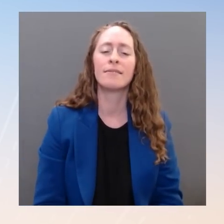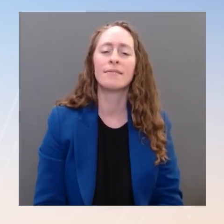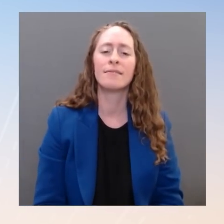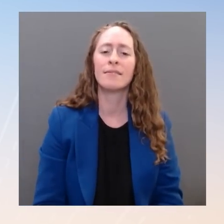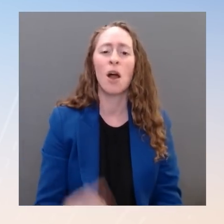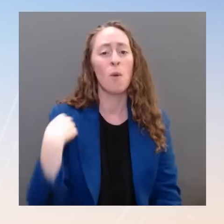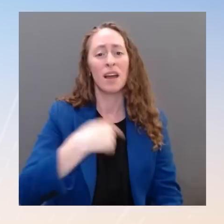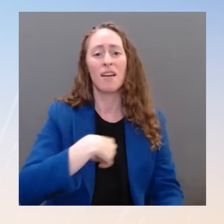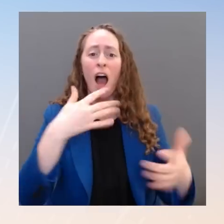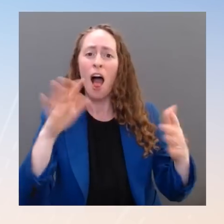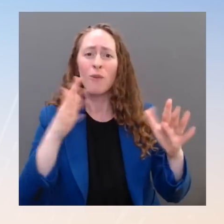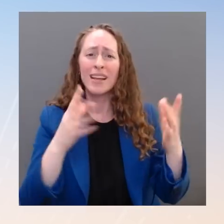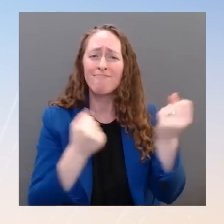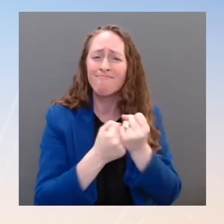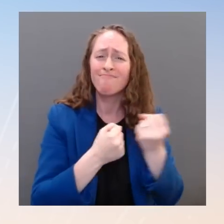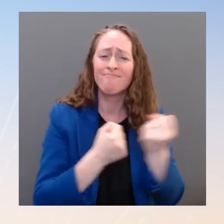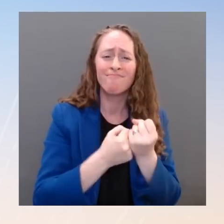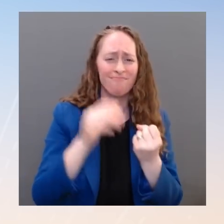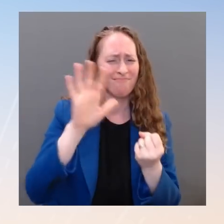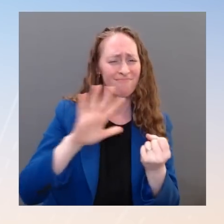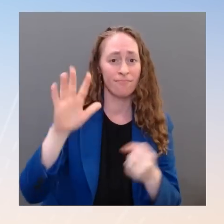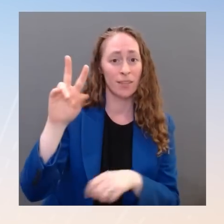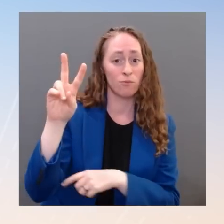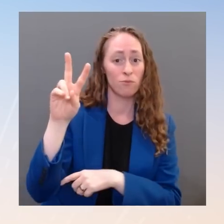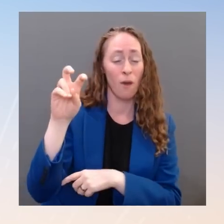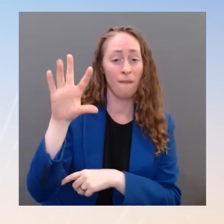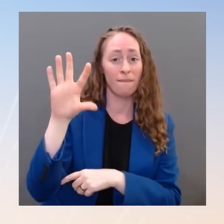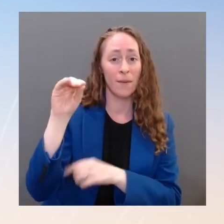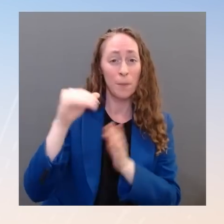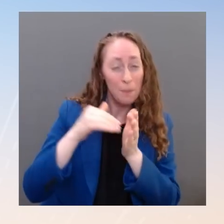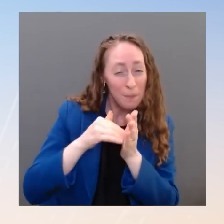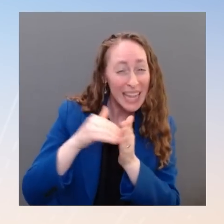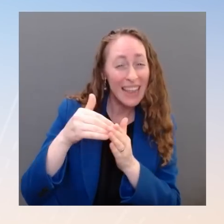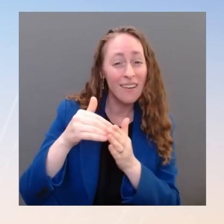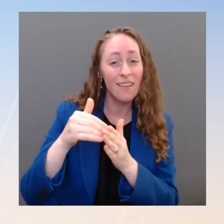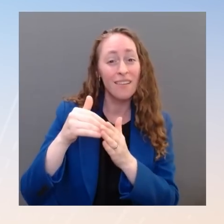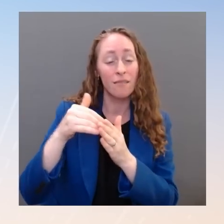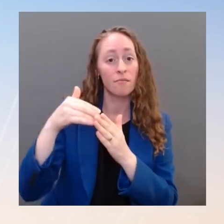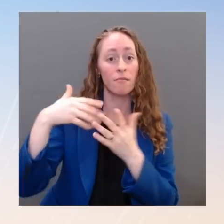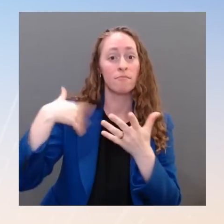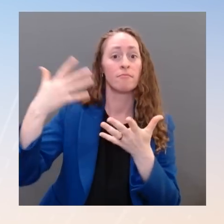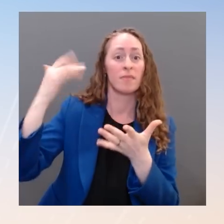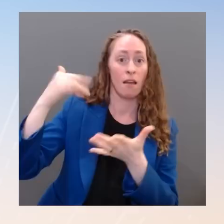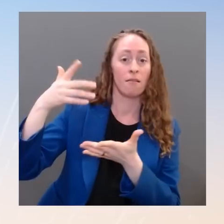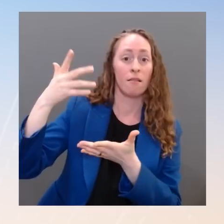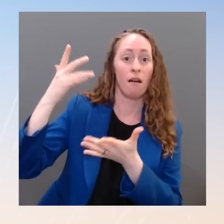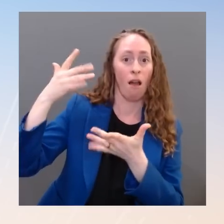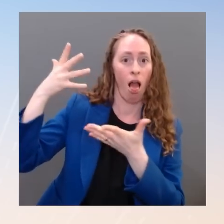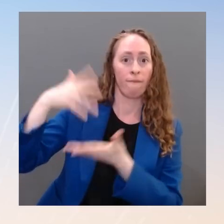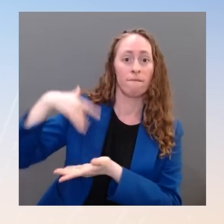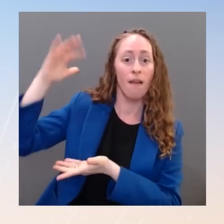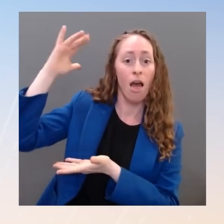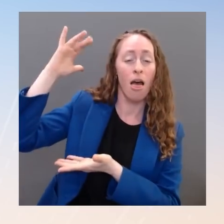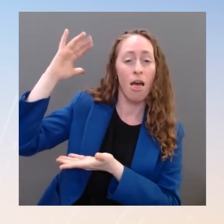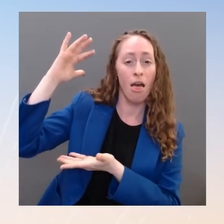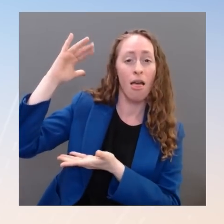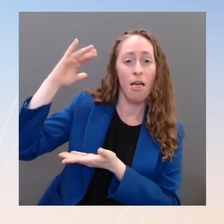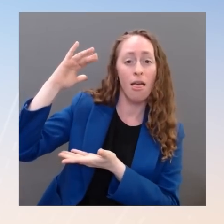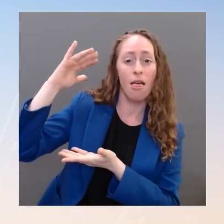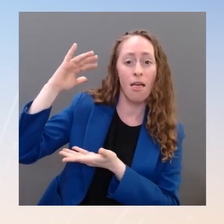million of that left in drawdown. So obviously, we will work to expedite that and provide that to the